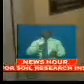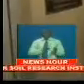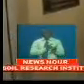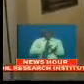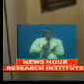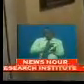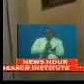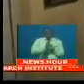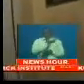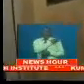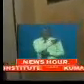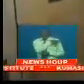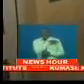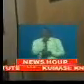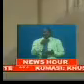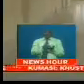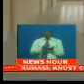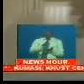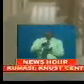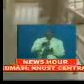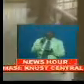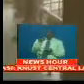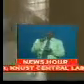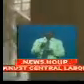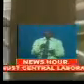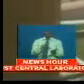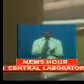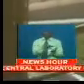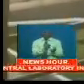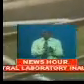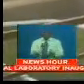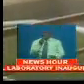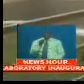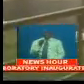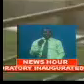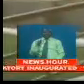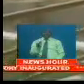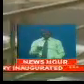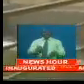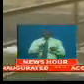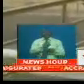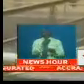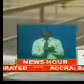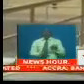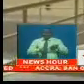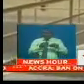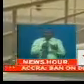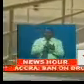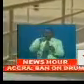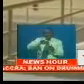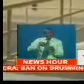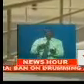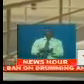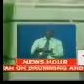Dr. Kweku Frimpong, contributed 25% of the building cost, while KNUST provided the rest of the funding from its